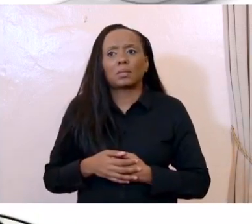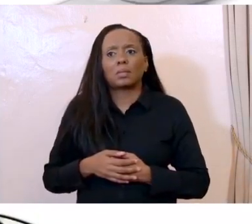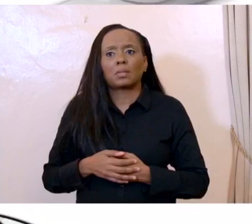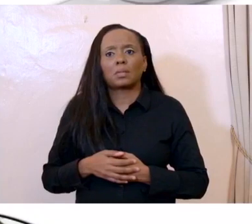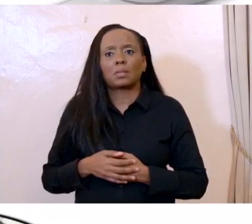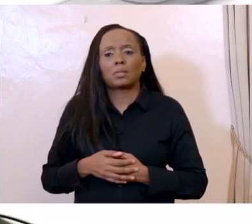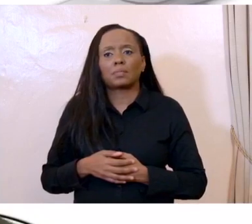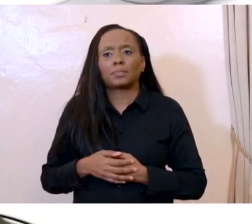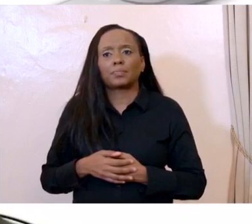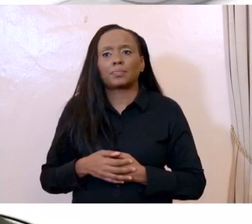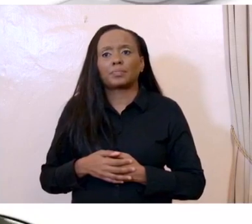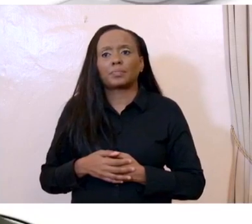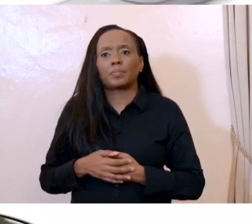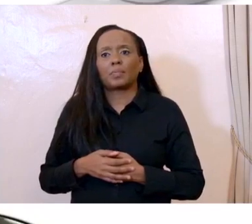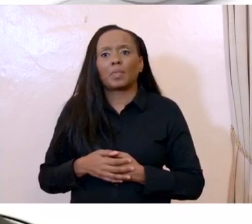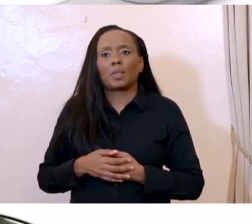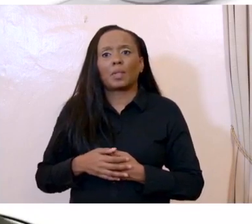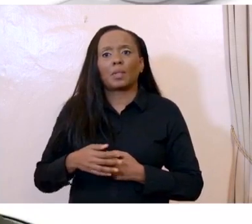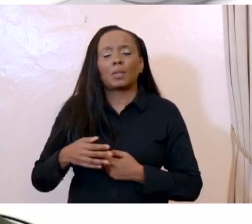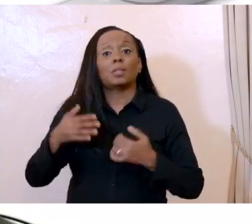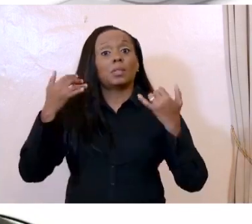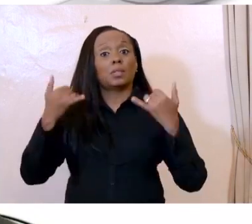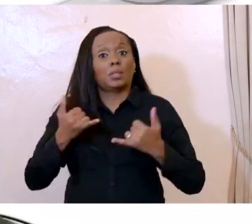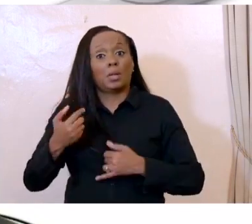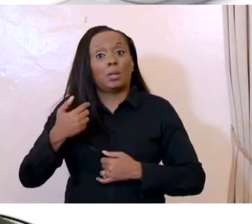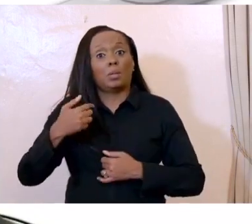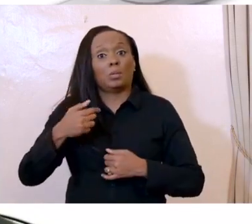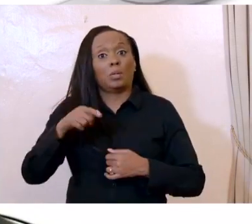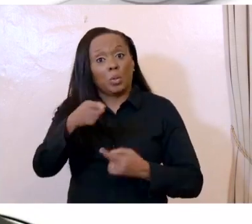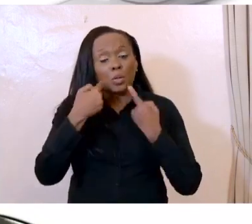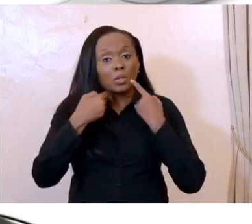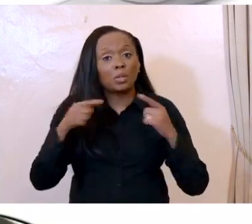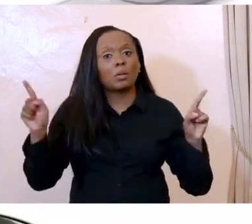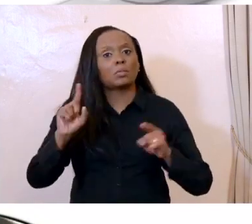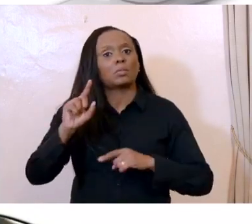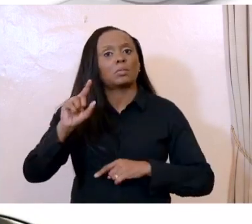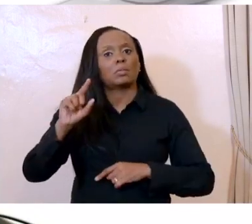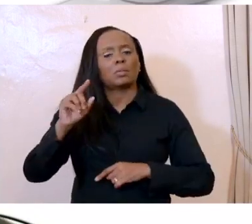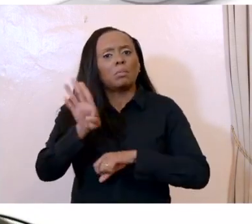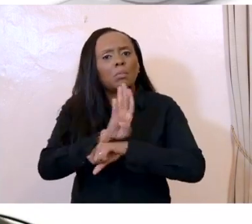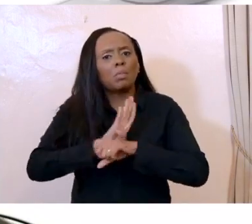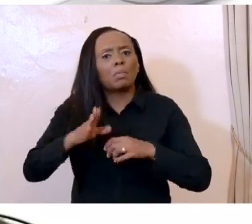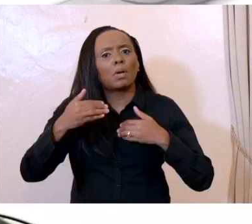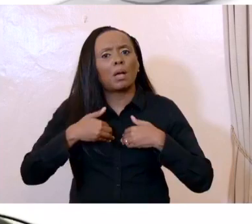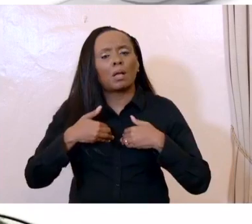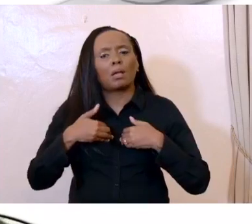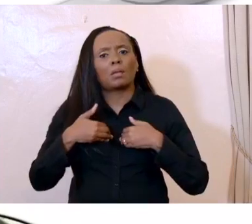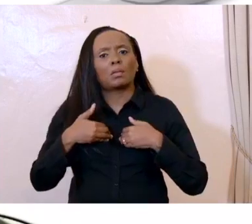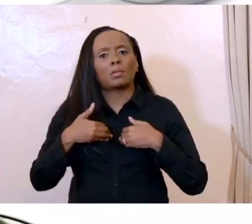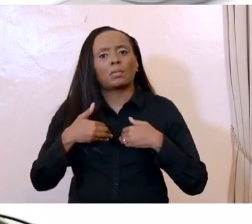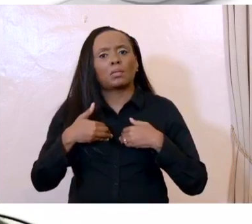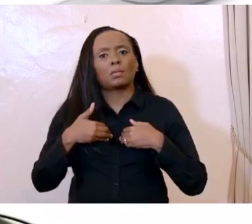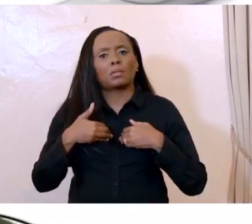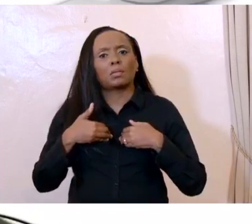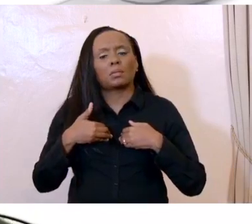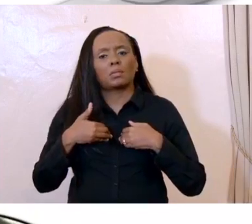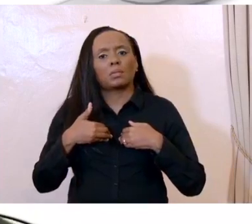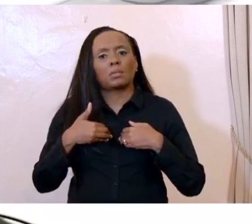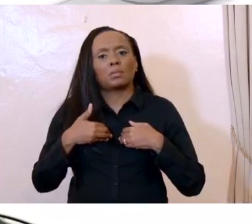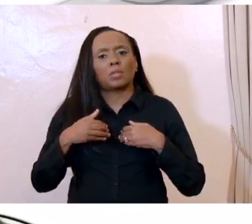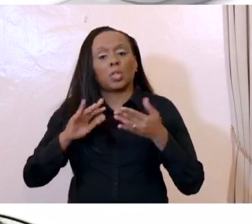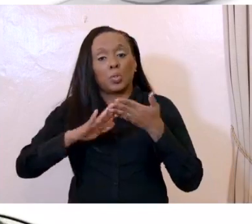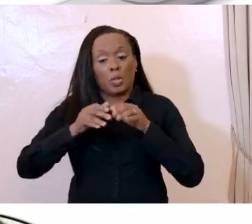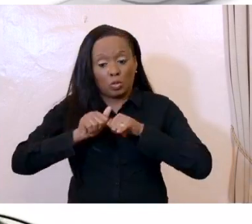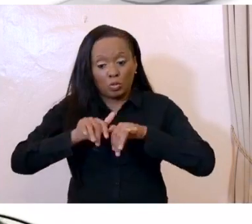what WHO calls community transmission, to make disposable masks more affordable and